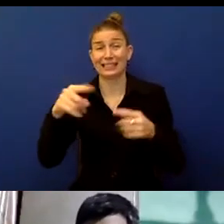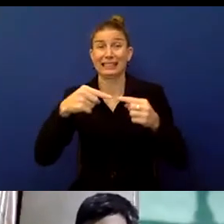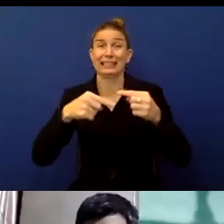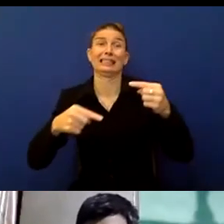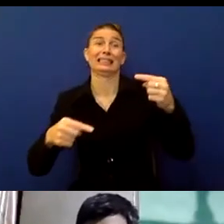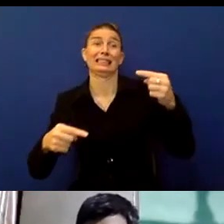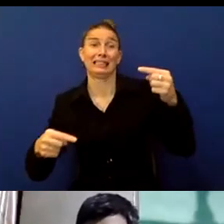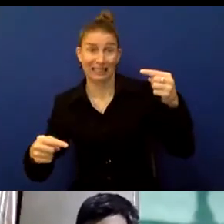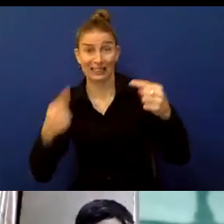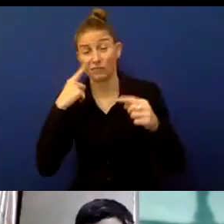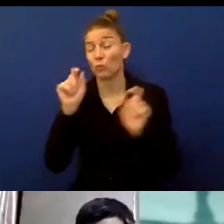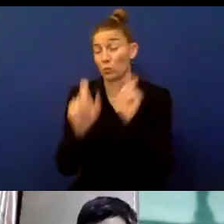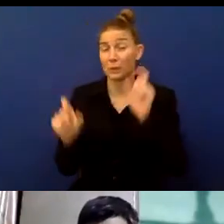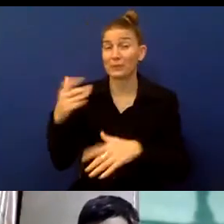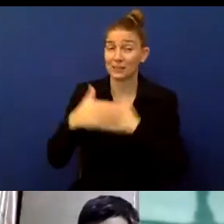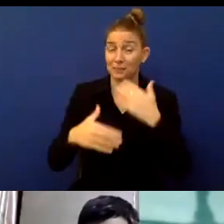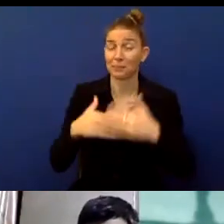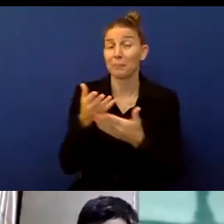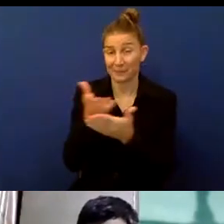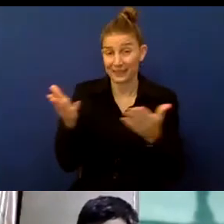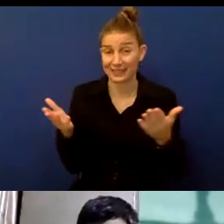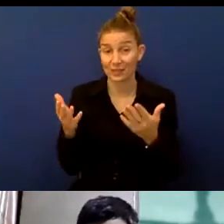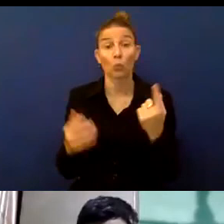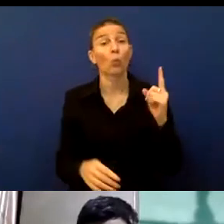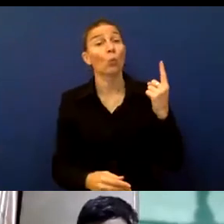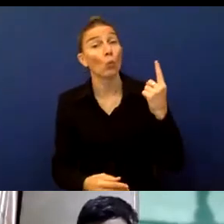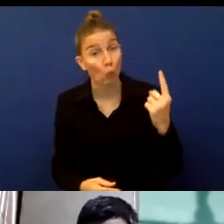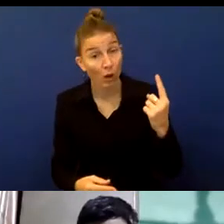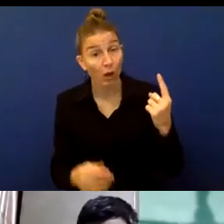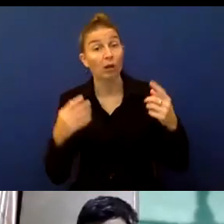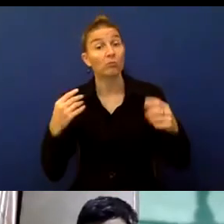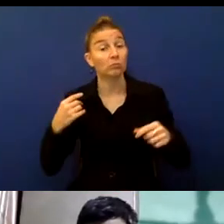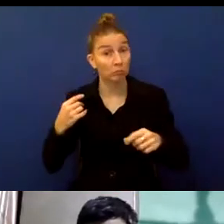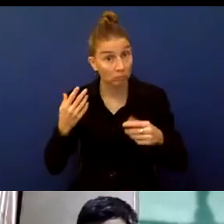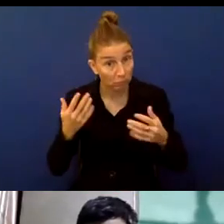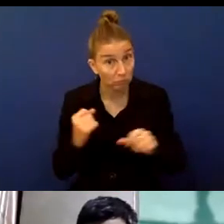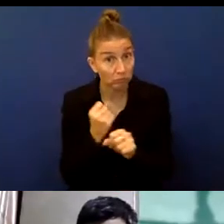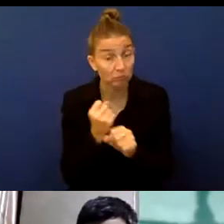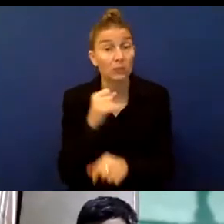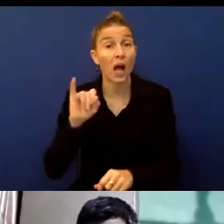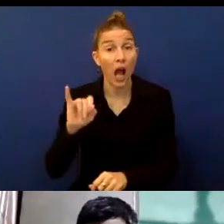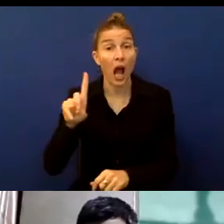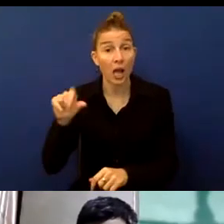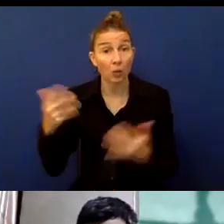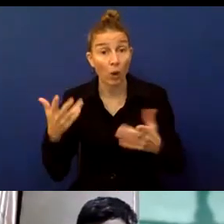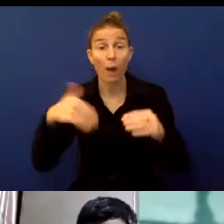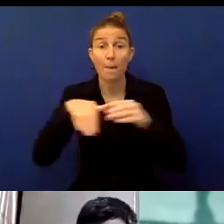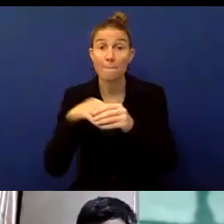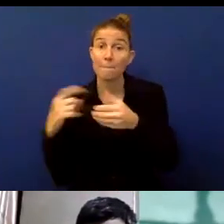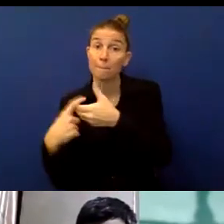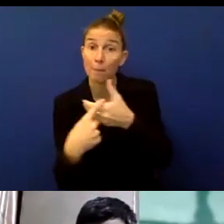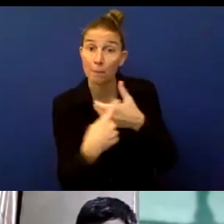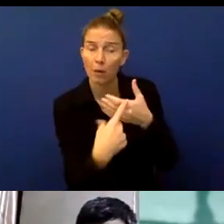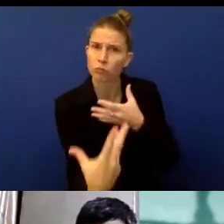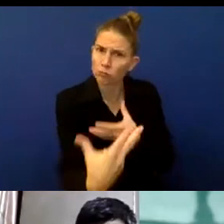with disabilities and the general population. One thing that we have been doing at IDA is that our members have been heavily